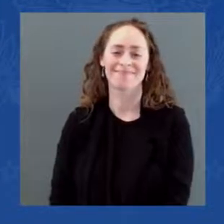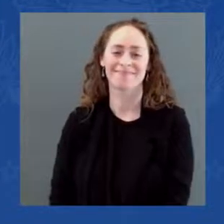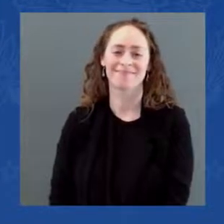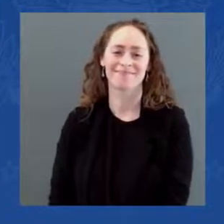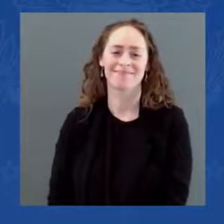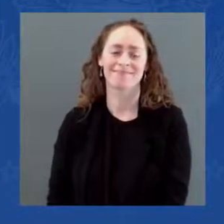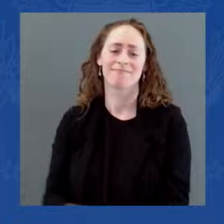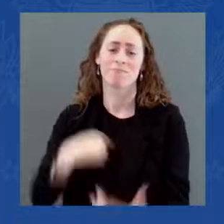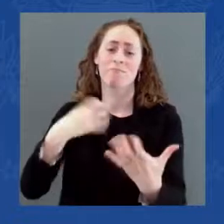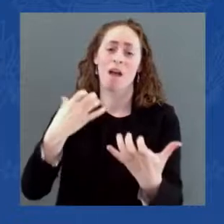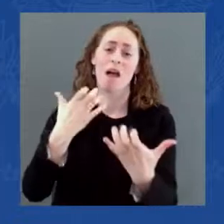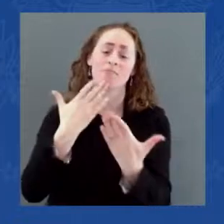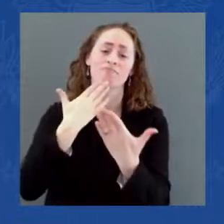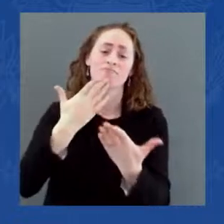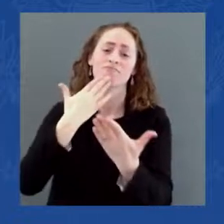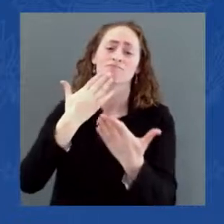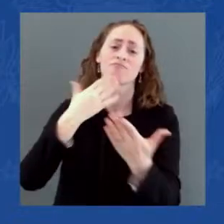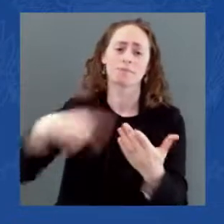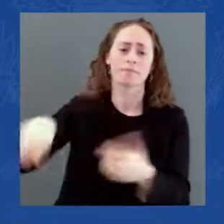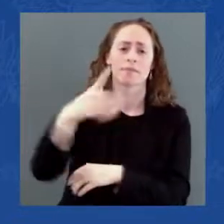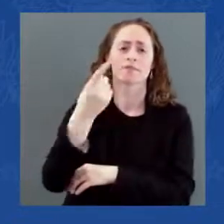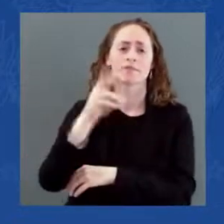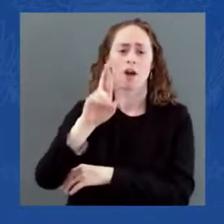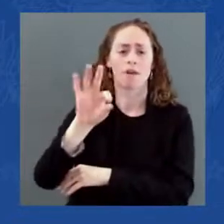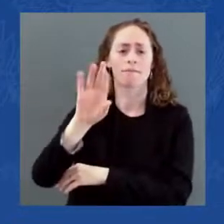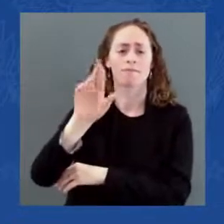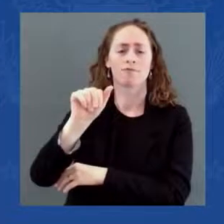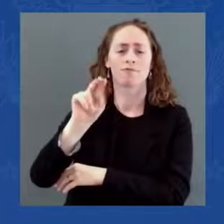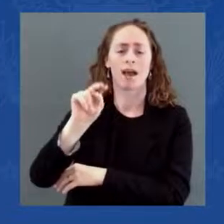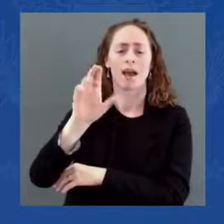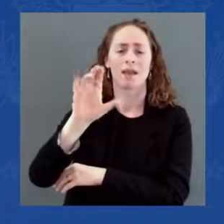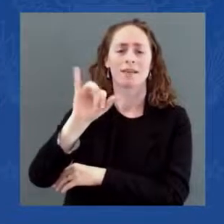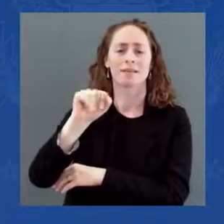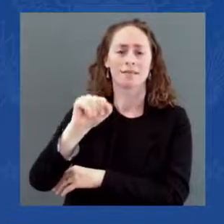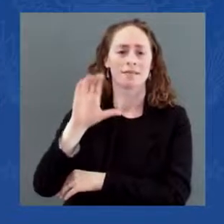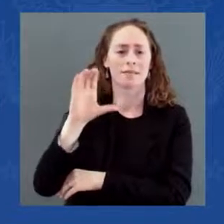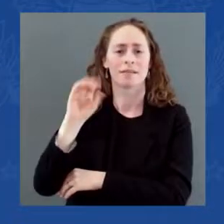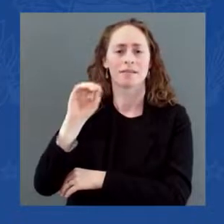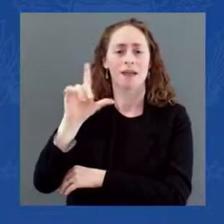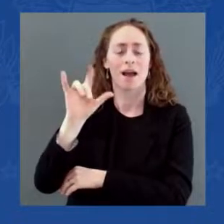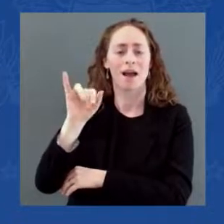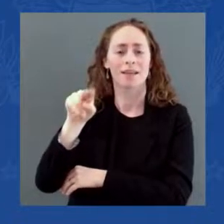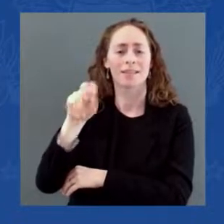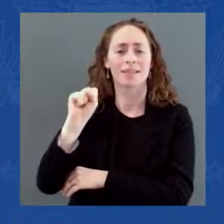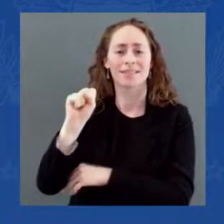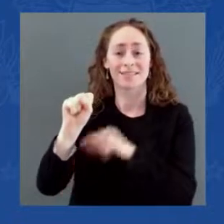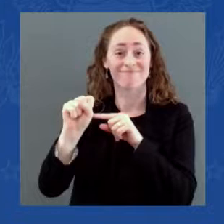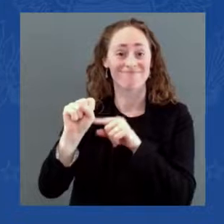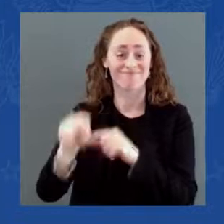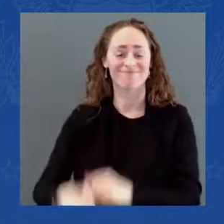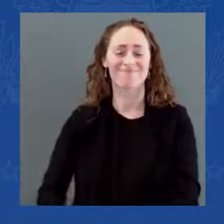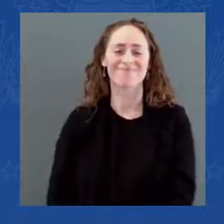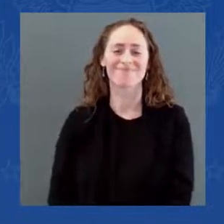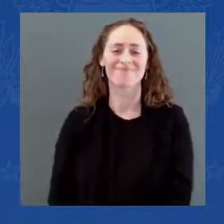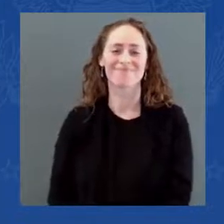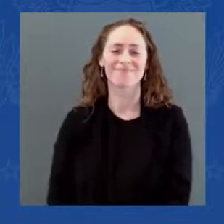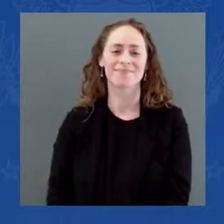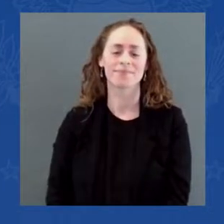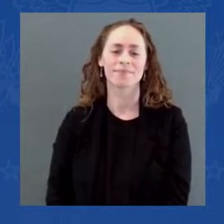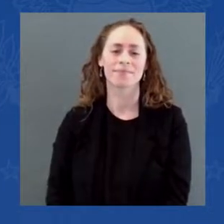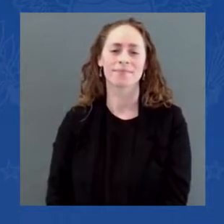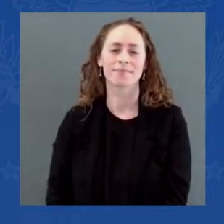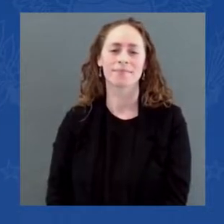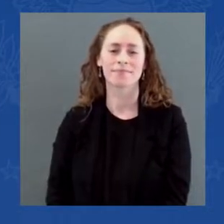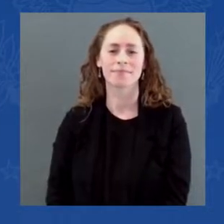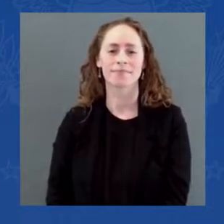one of the most important scientists of our time, in my view. No, I'm not being solicitous. I think I'm not exaggerating a bit.